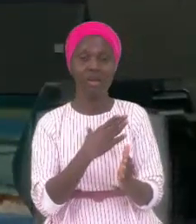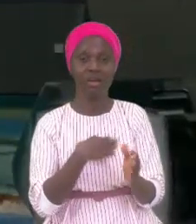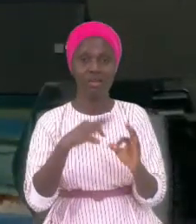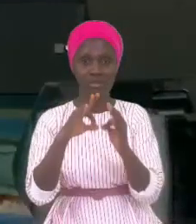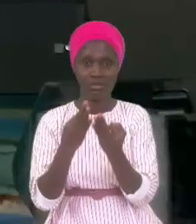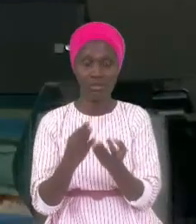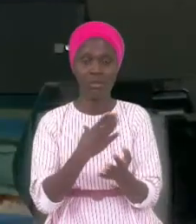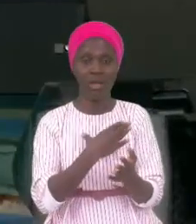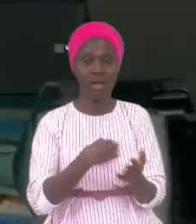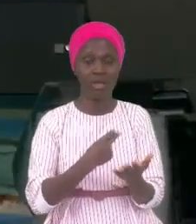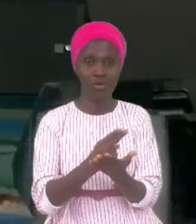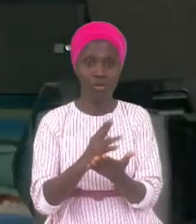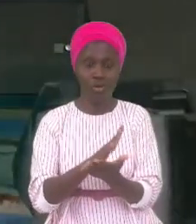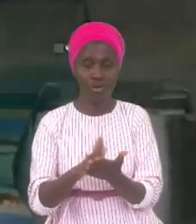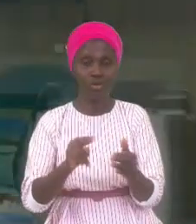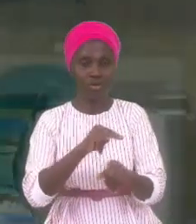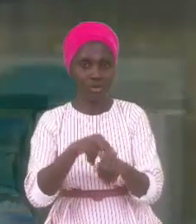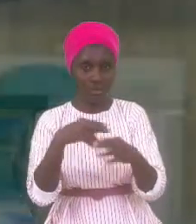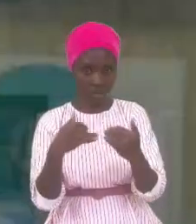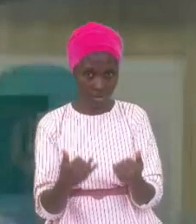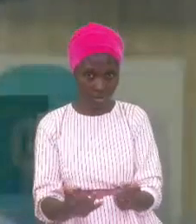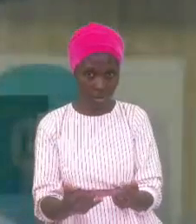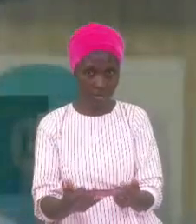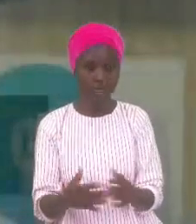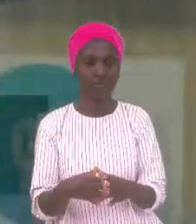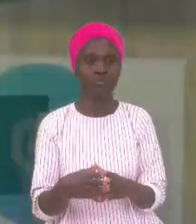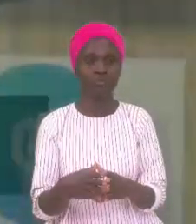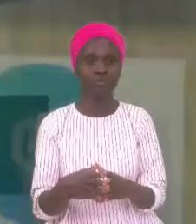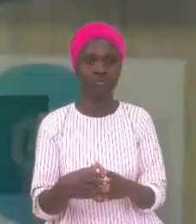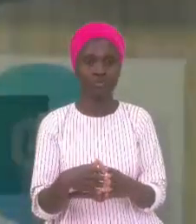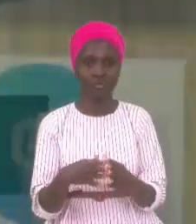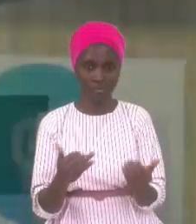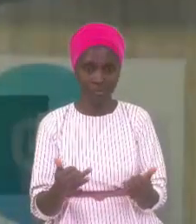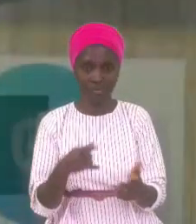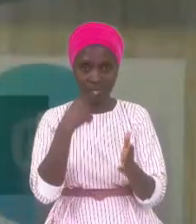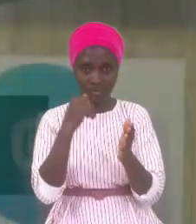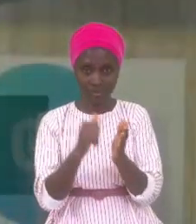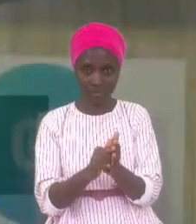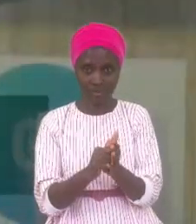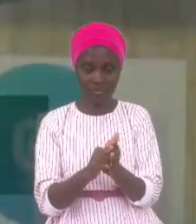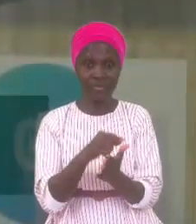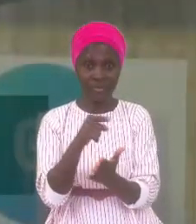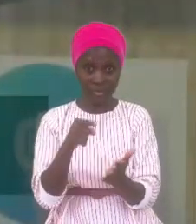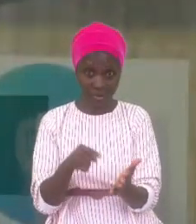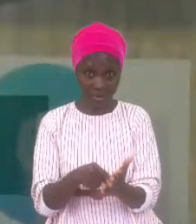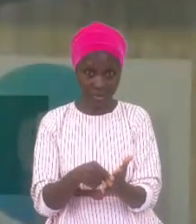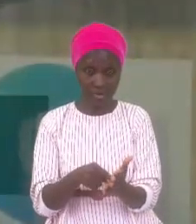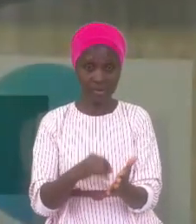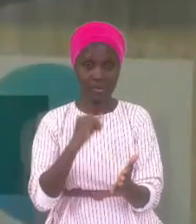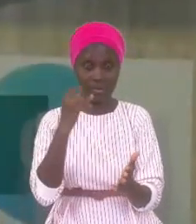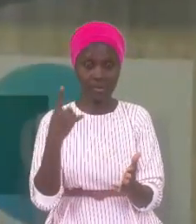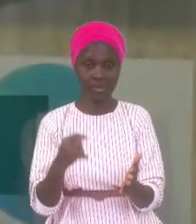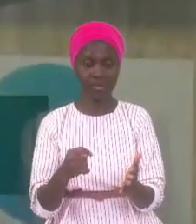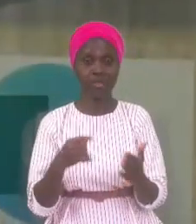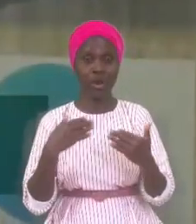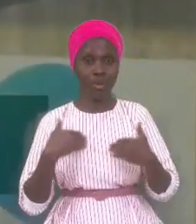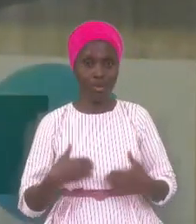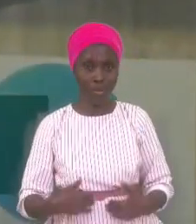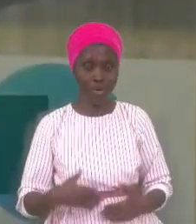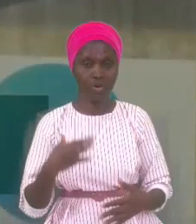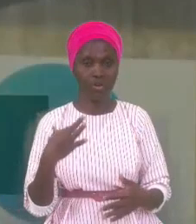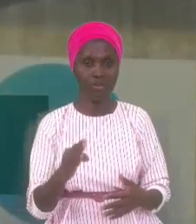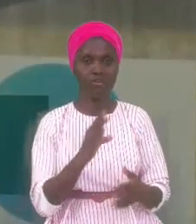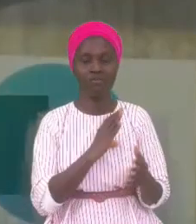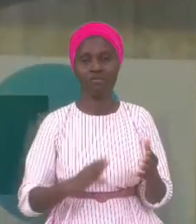nation, that's the body. Now it comes clear, and it says, this is the body of Christ. In 1 Corinthians